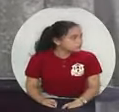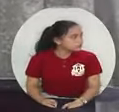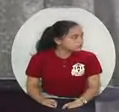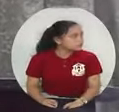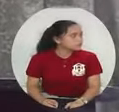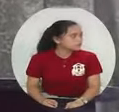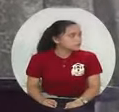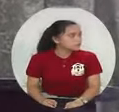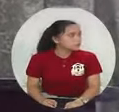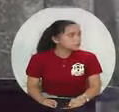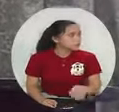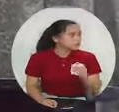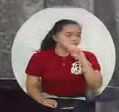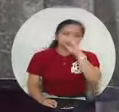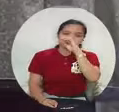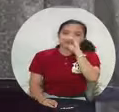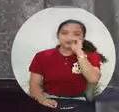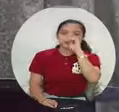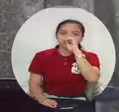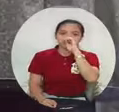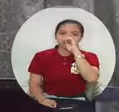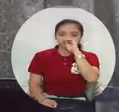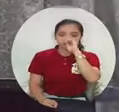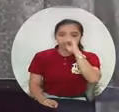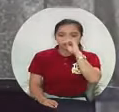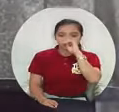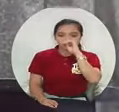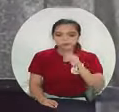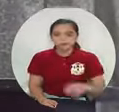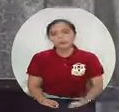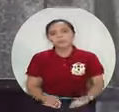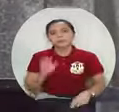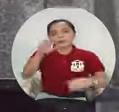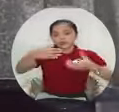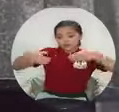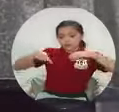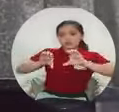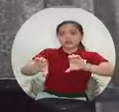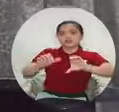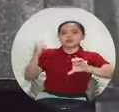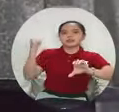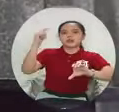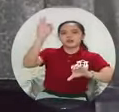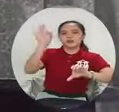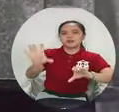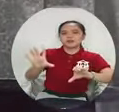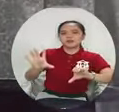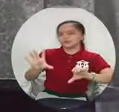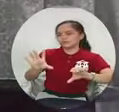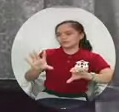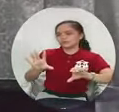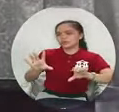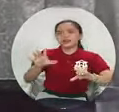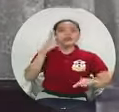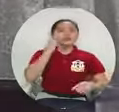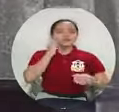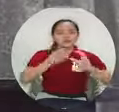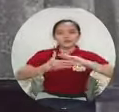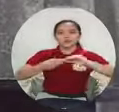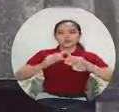siya kinabuhi? Kung dili ni, gitagaan chance ni Pastor Jumer. O niya, kung why